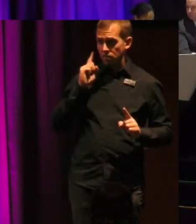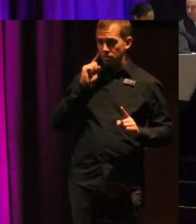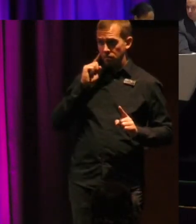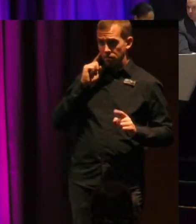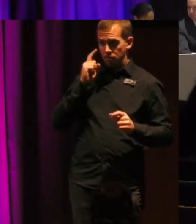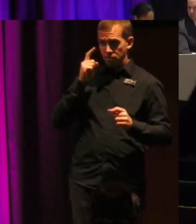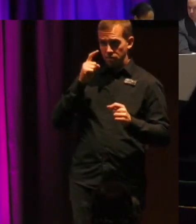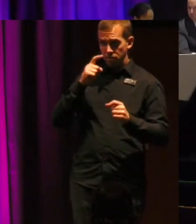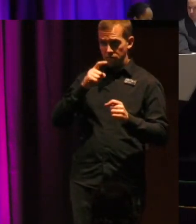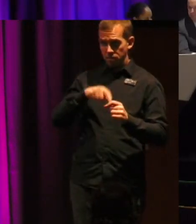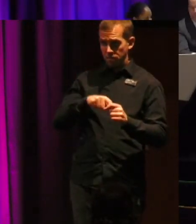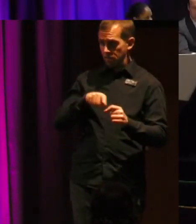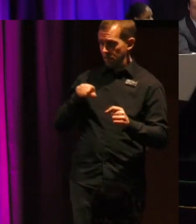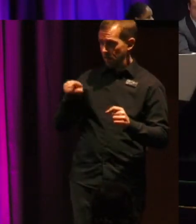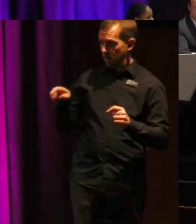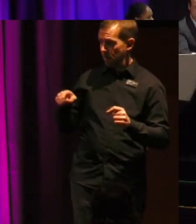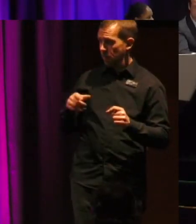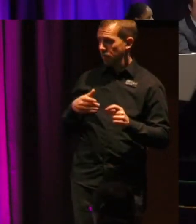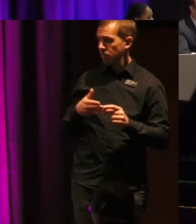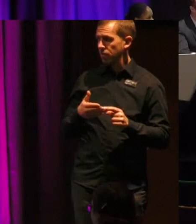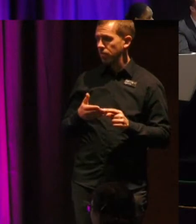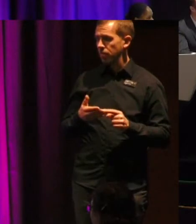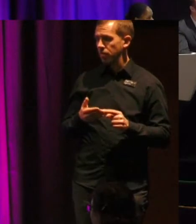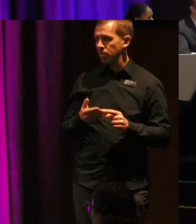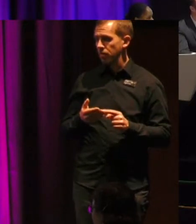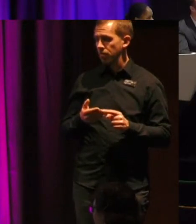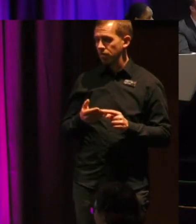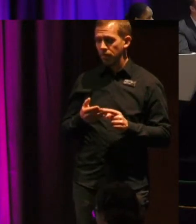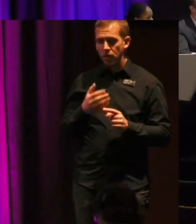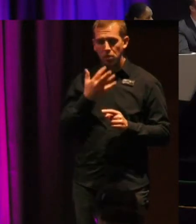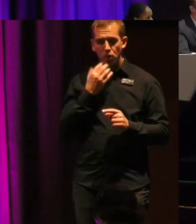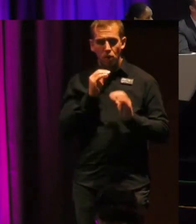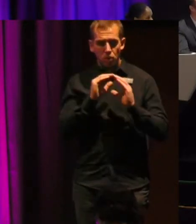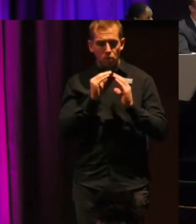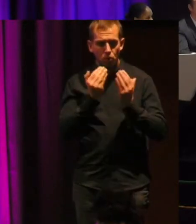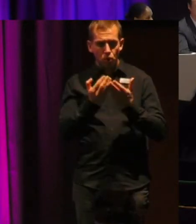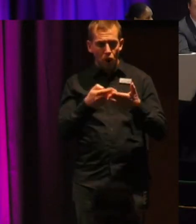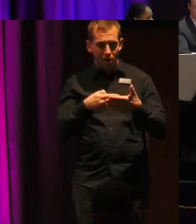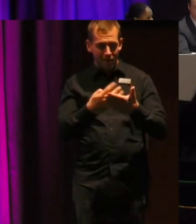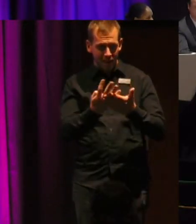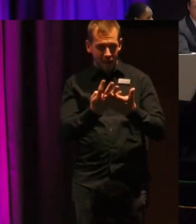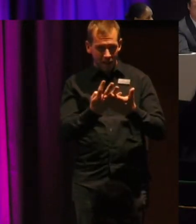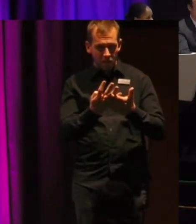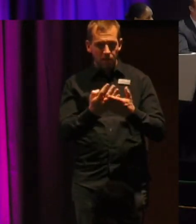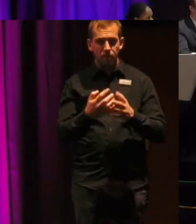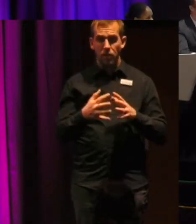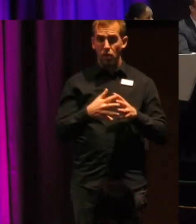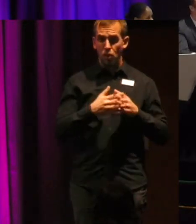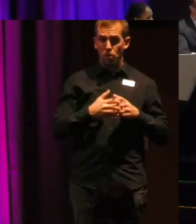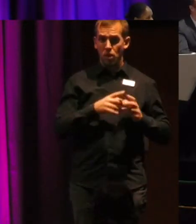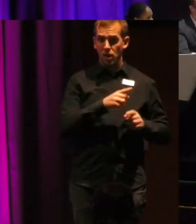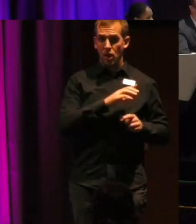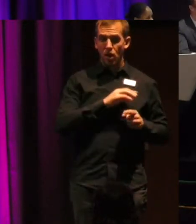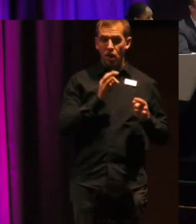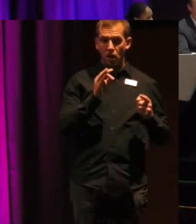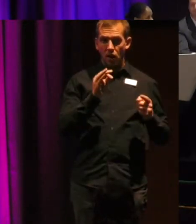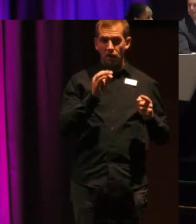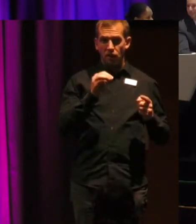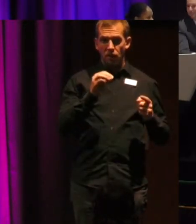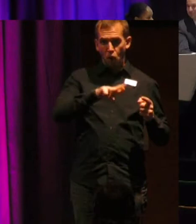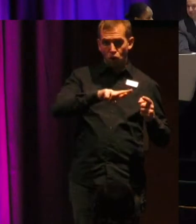the left, that we talk about social media here, but in the United States you have Fox and